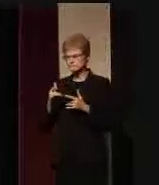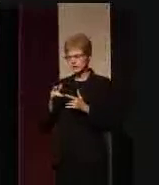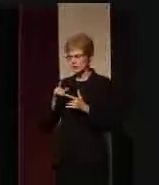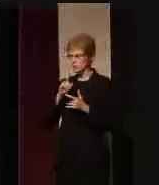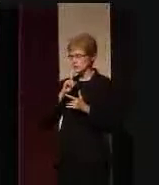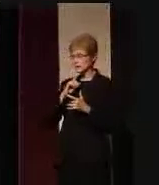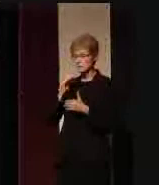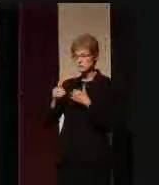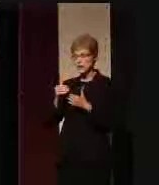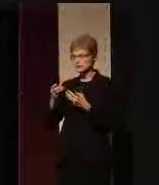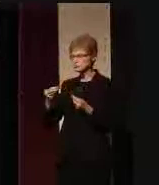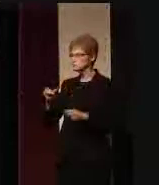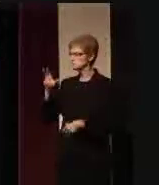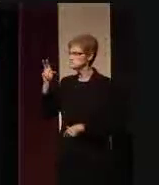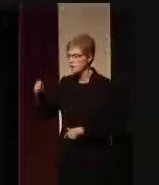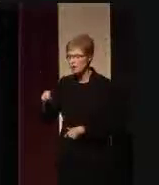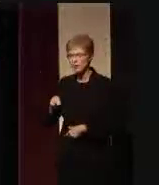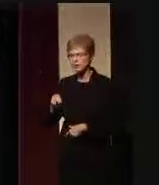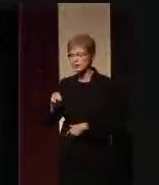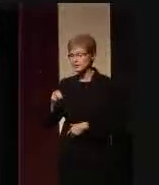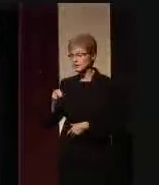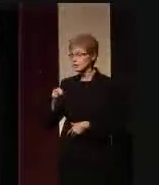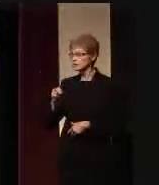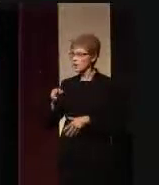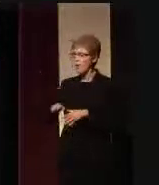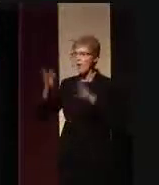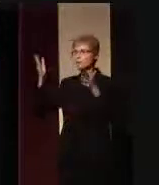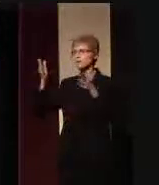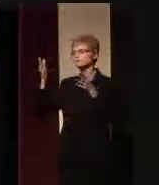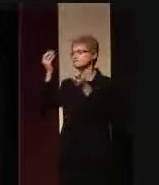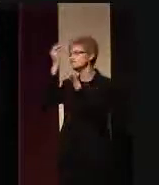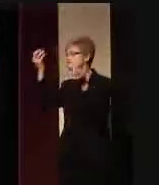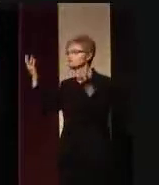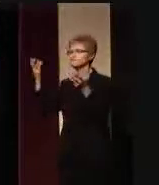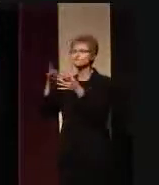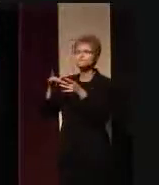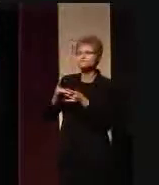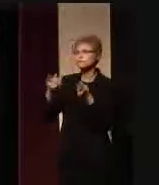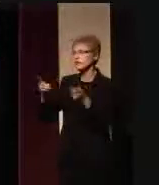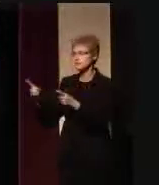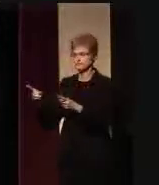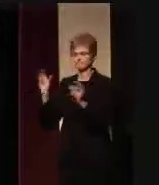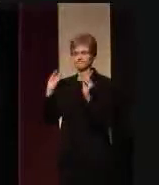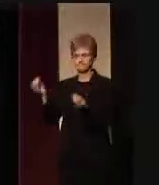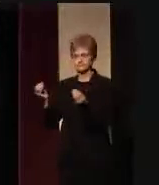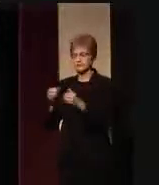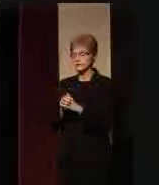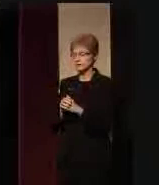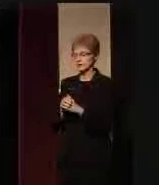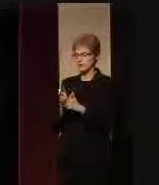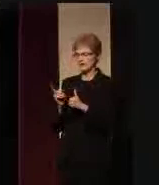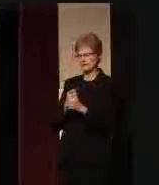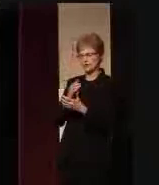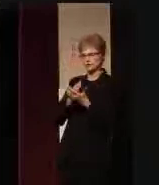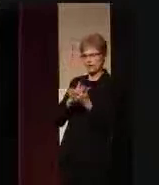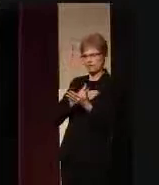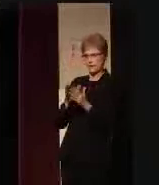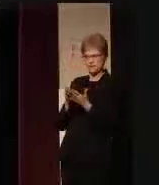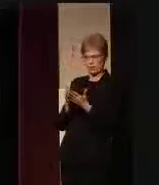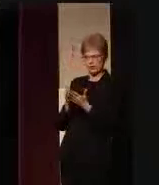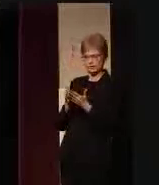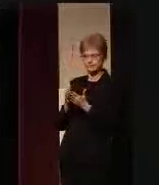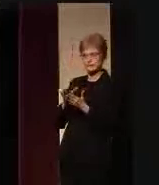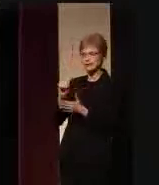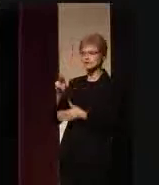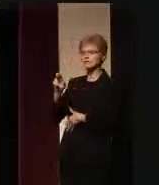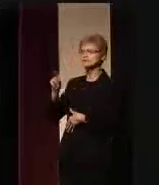of transparency, and what's going on here. So the first half of my book, Suspicion Nation, which of course I hope you